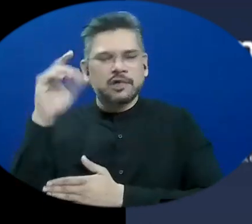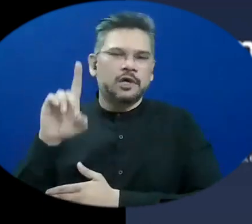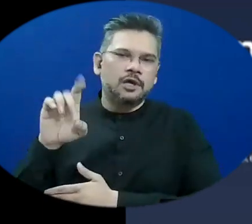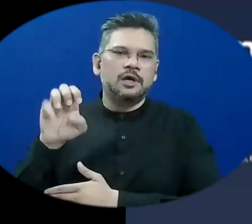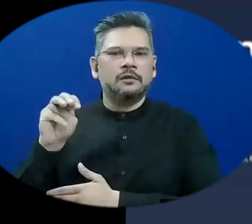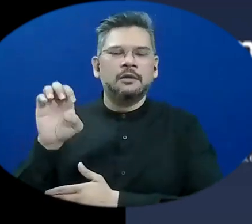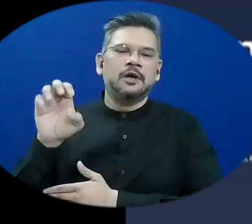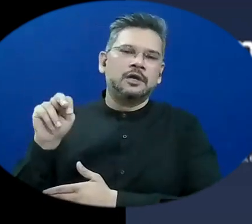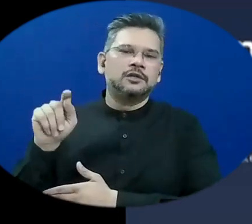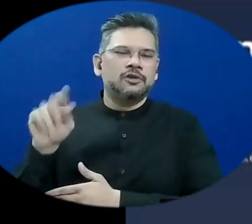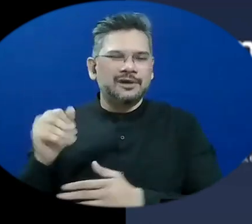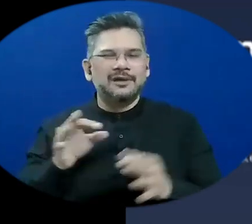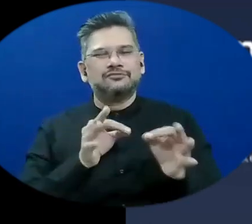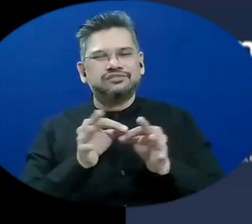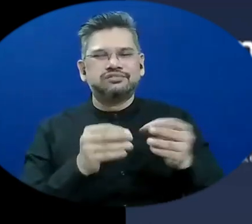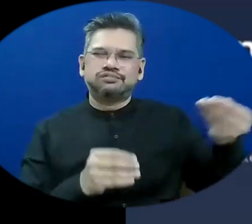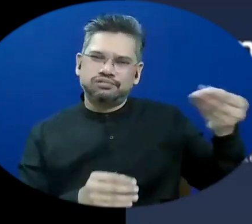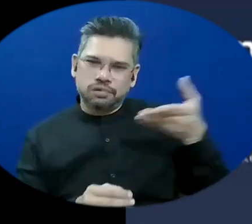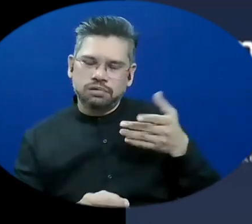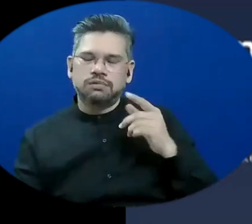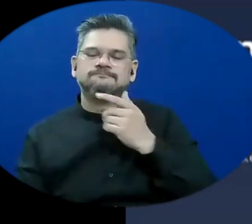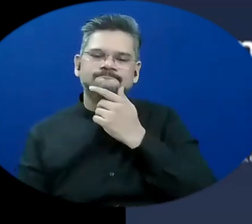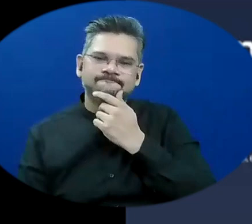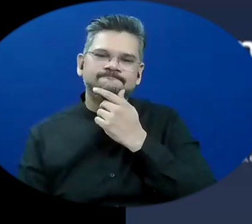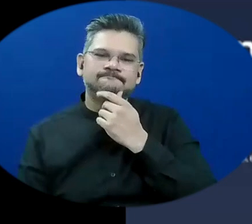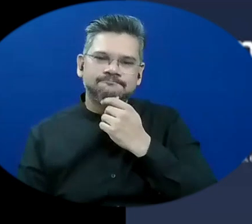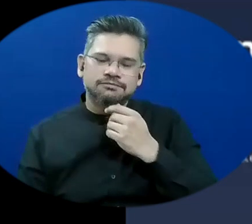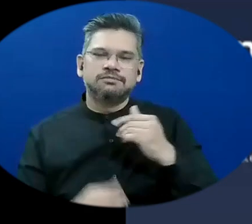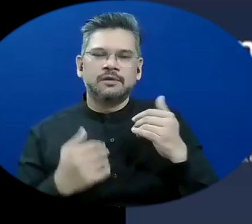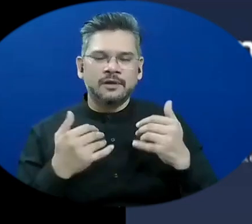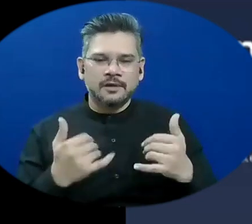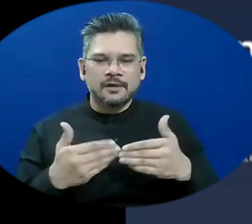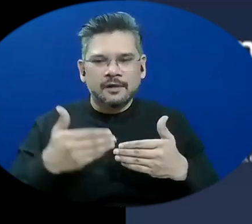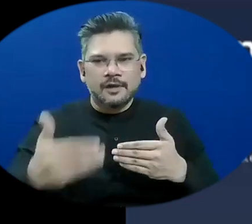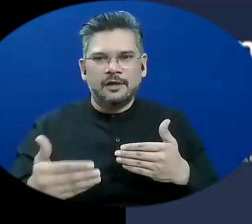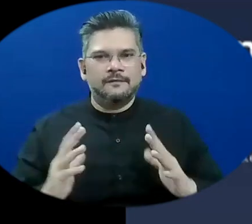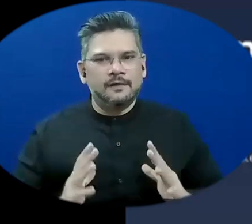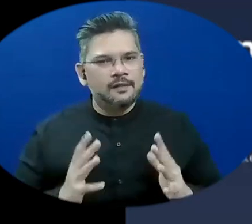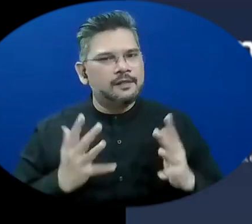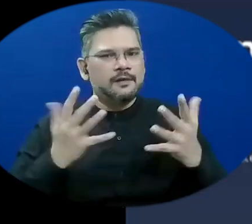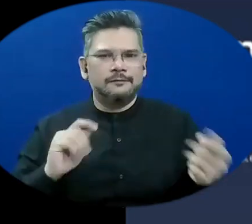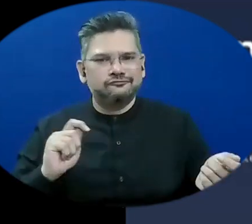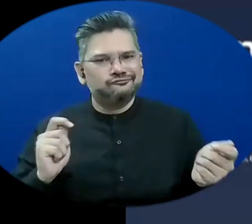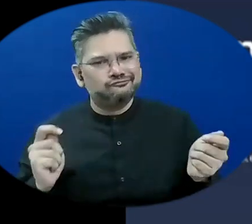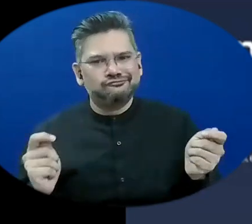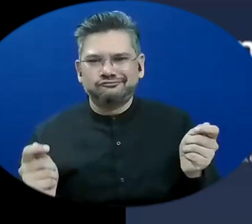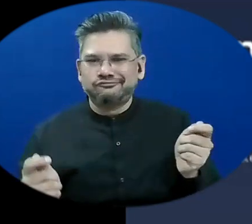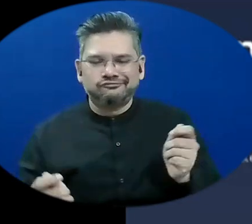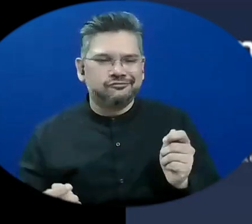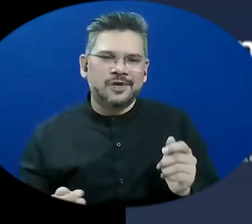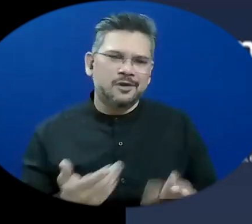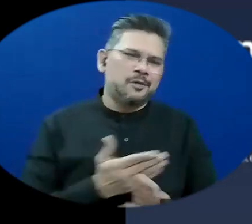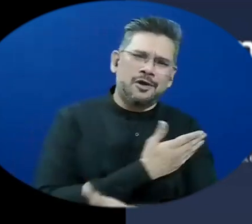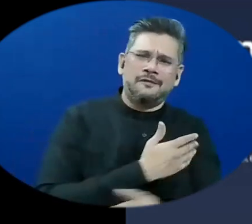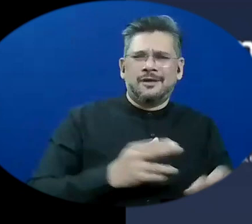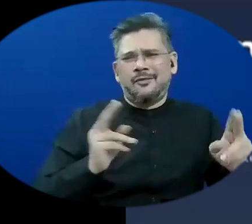life. We suddenly were just normal and just hanging out, and suddenly